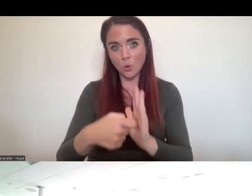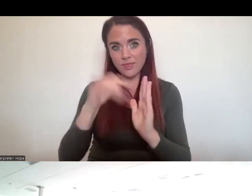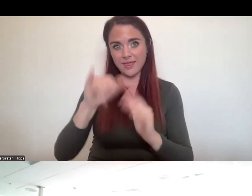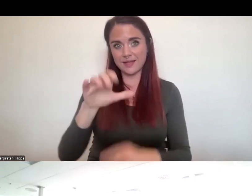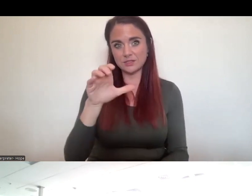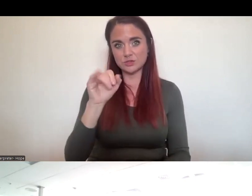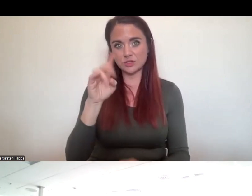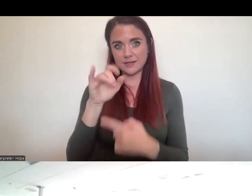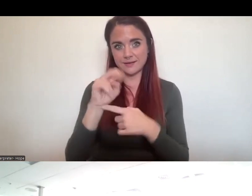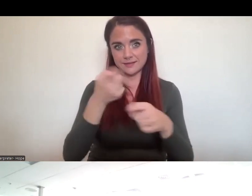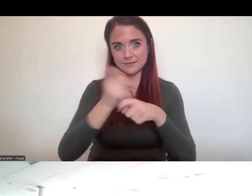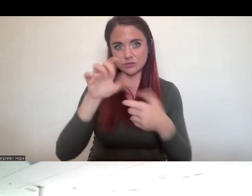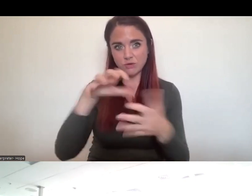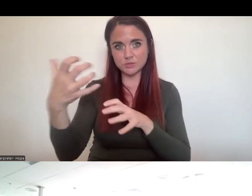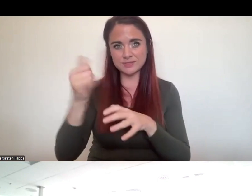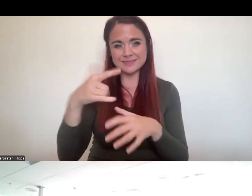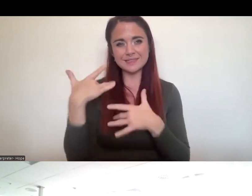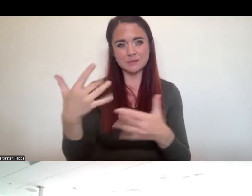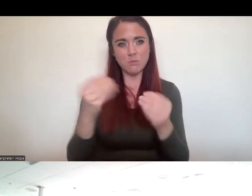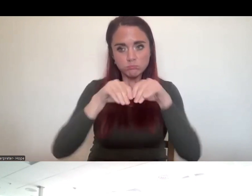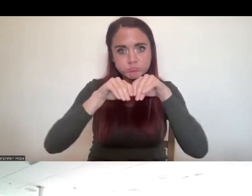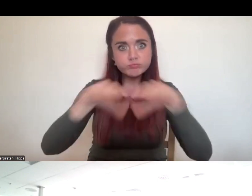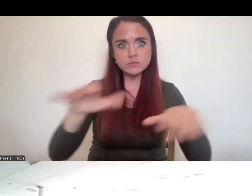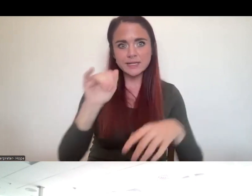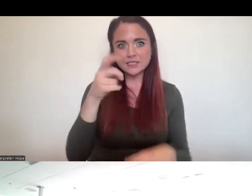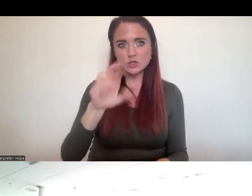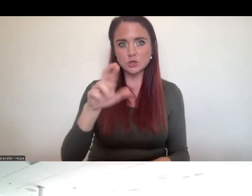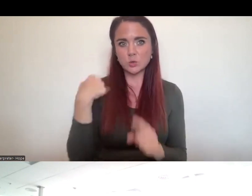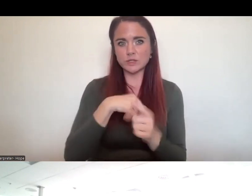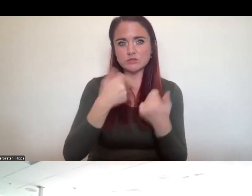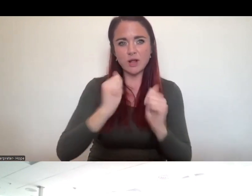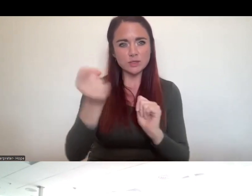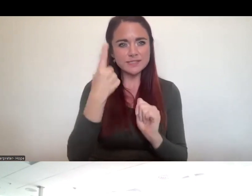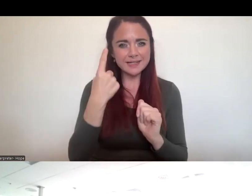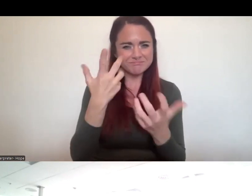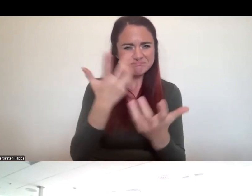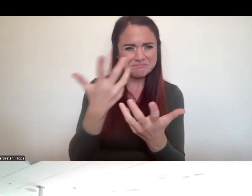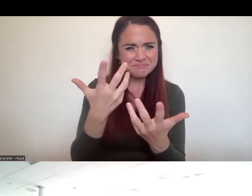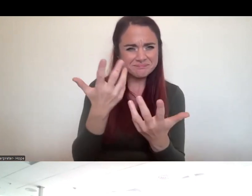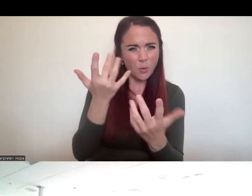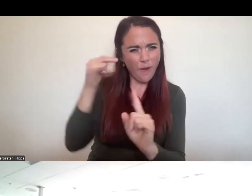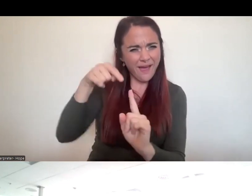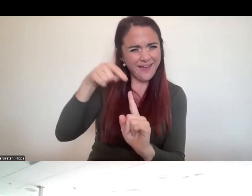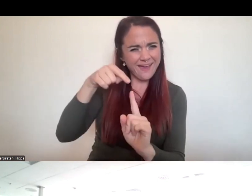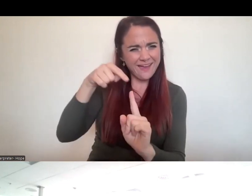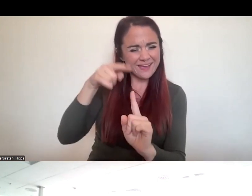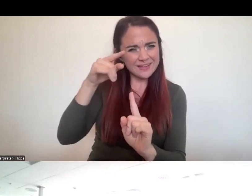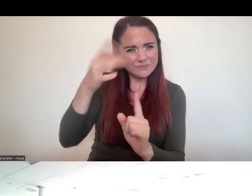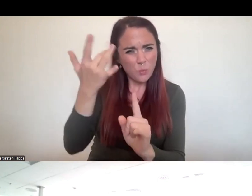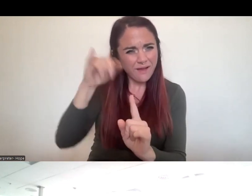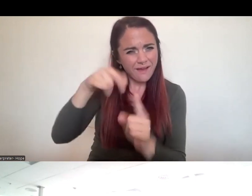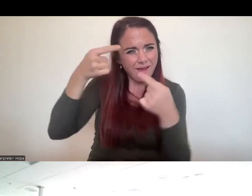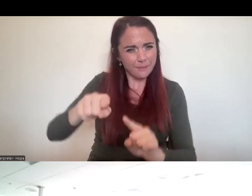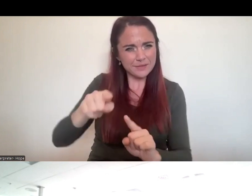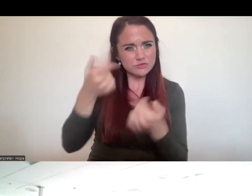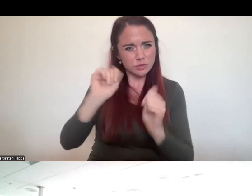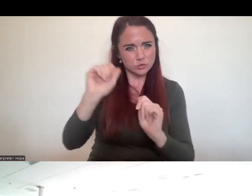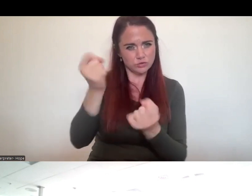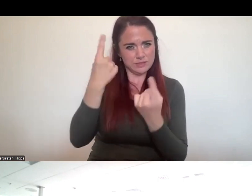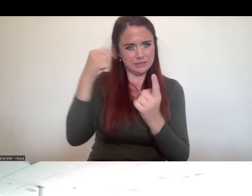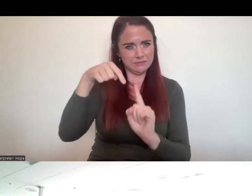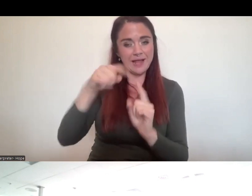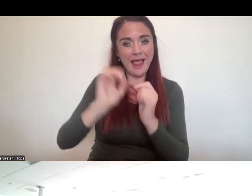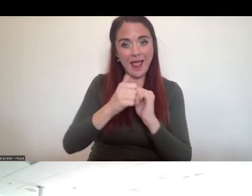cancer proliferates like fast. We're trying to understand like mechanistically why this is happening. So how